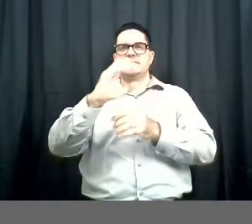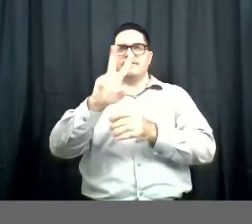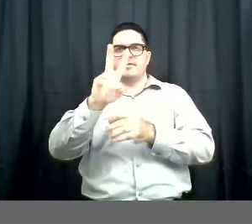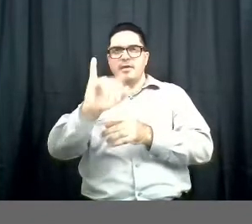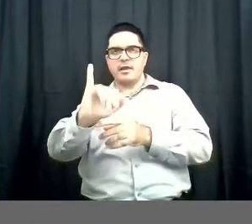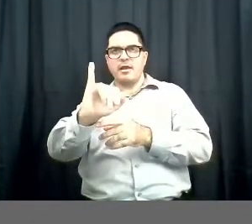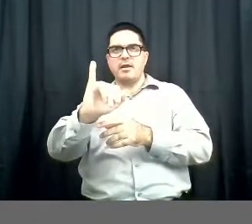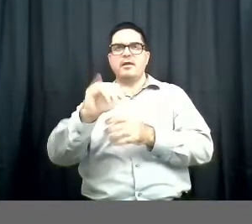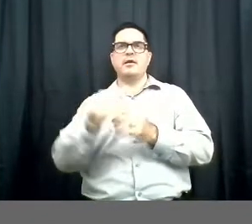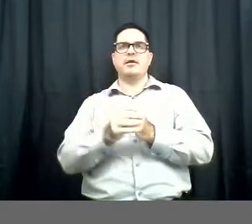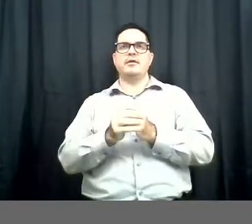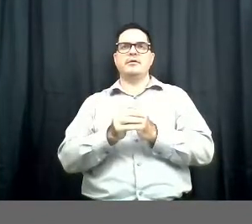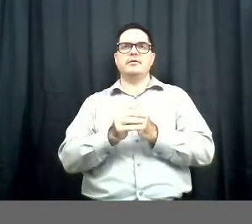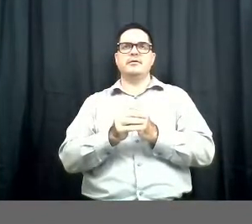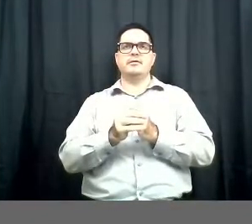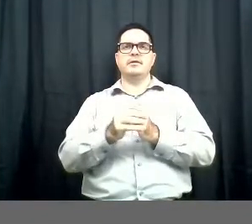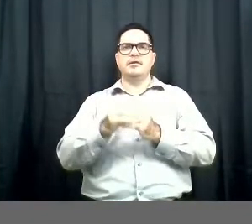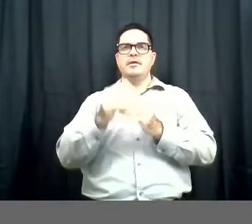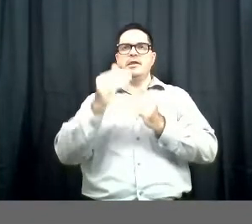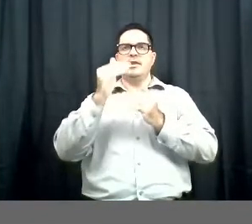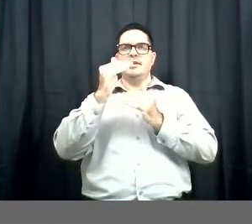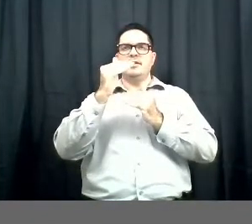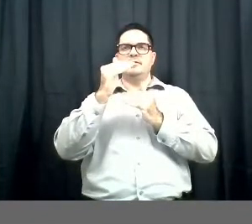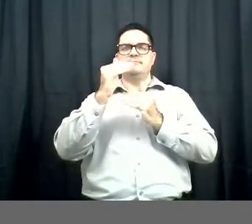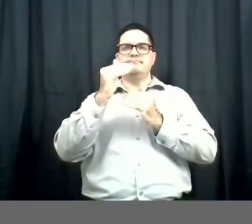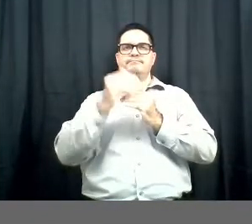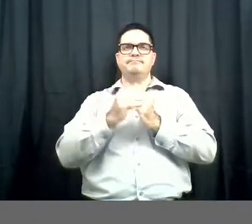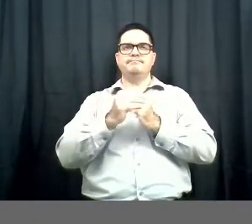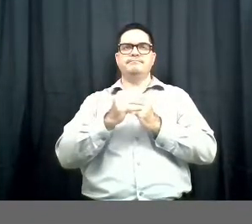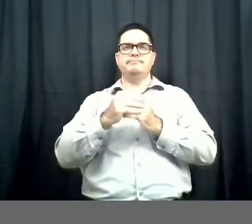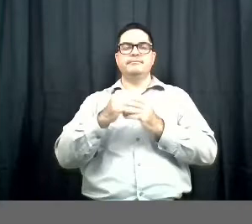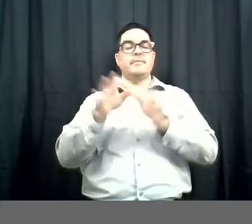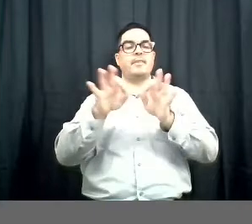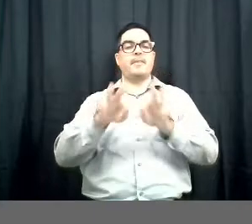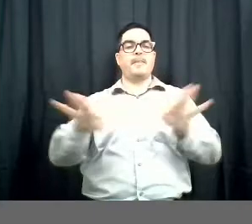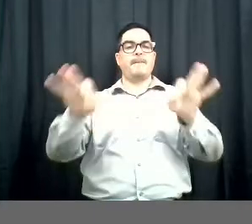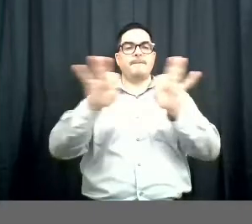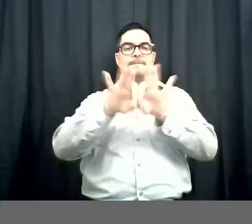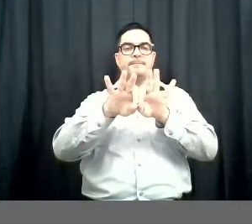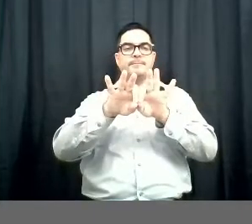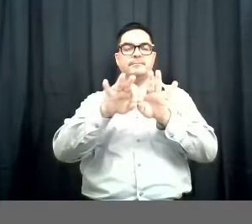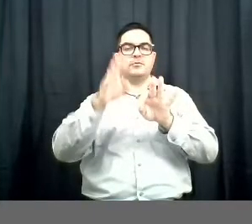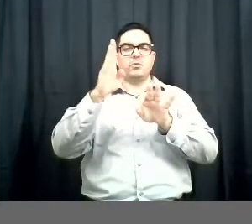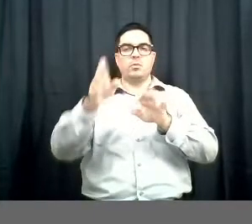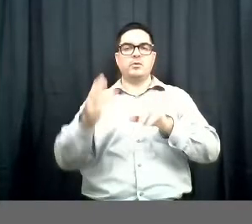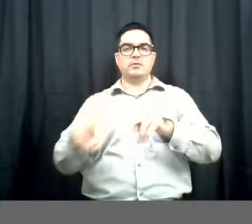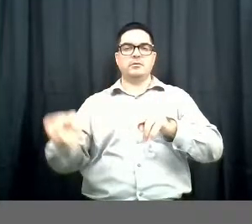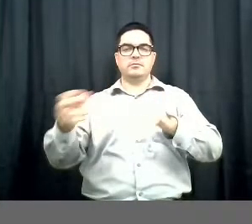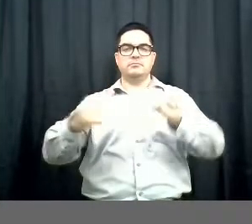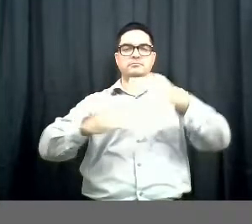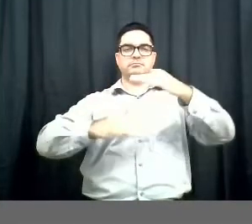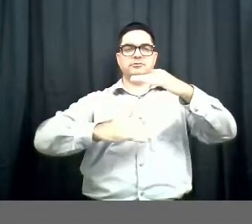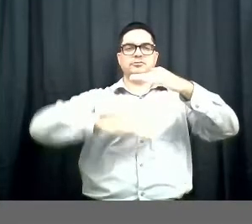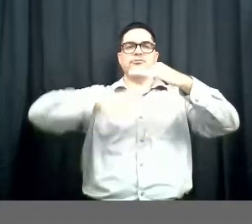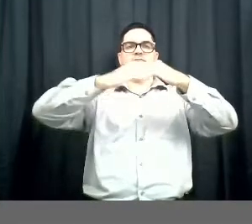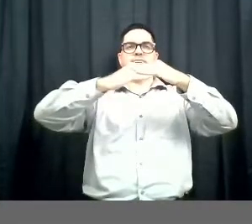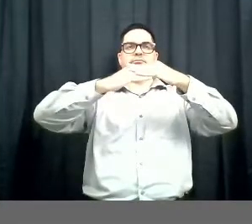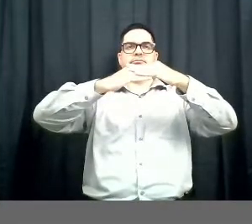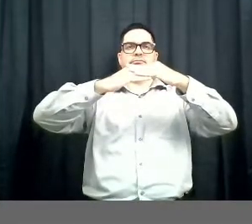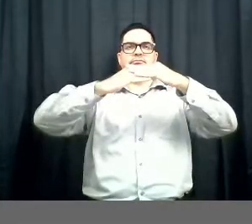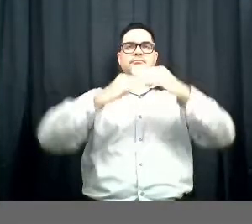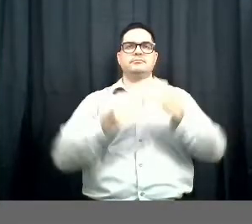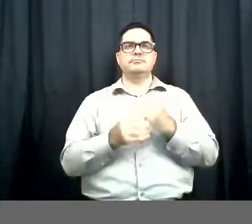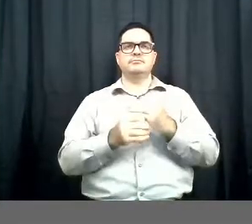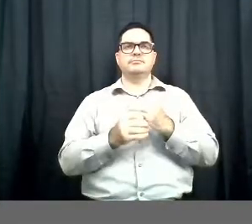of $1 billion. And importantly, this proposal would increase the threshold of pensions that remain unaffected from any